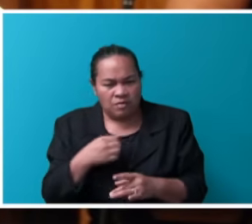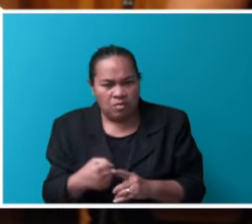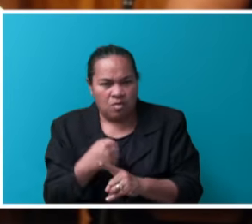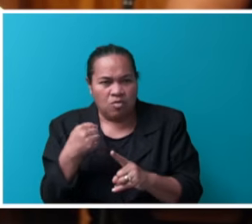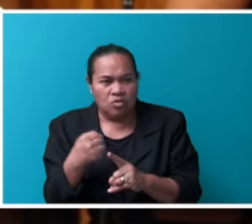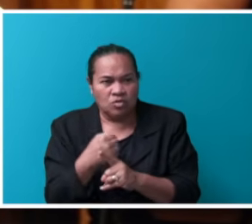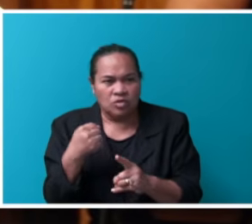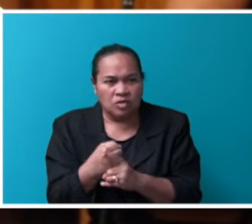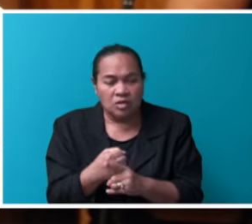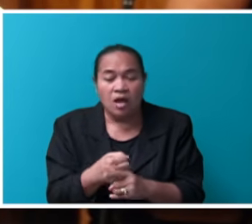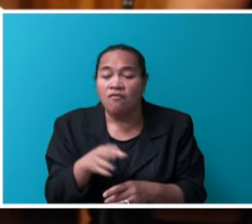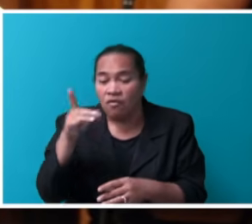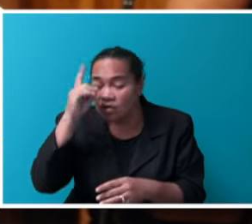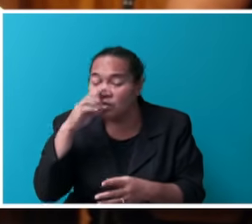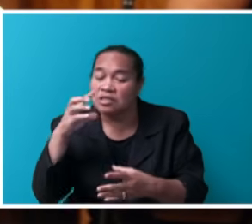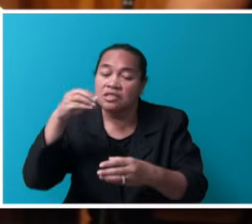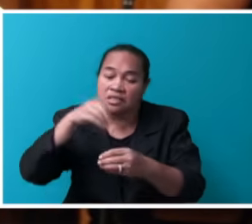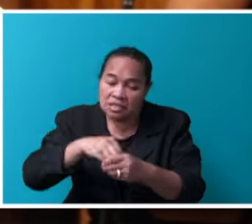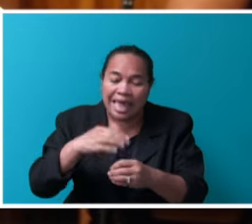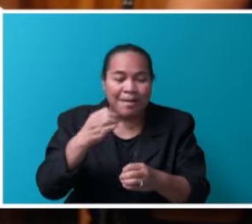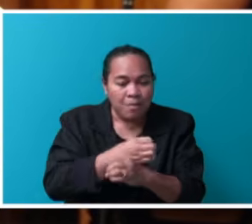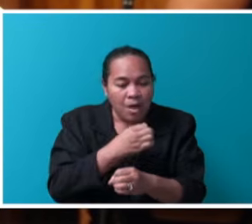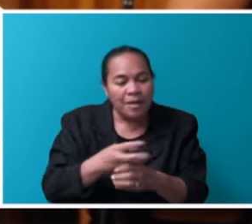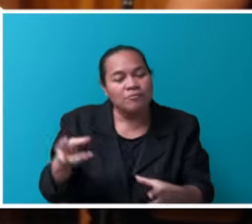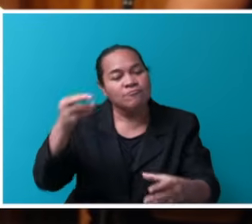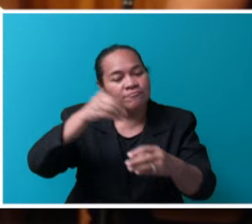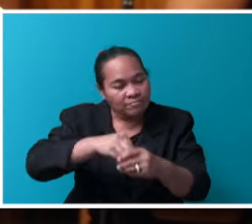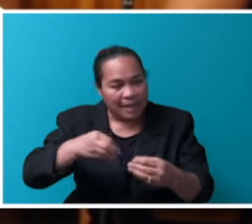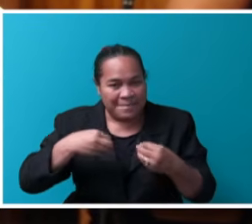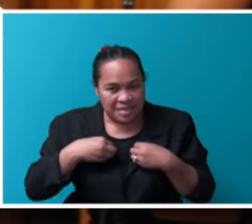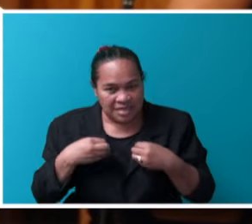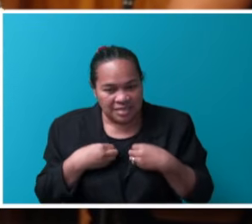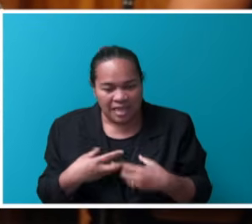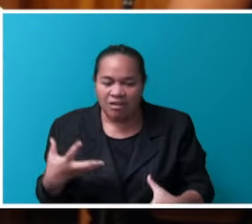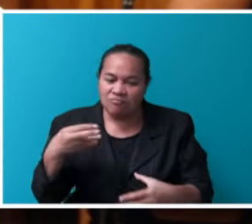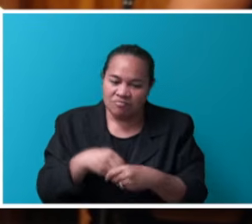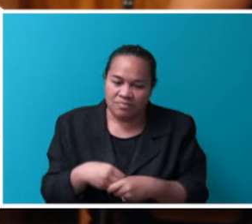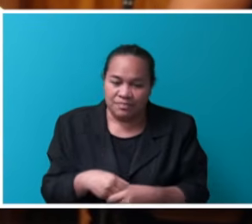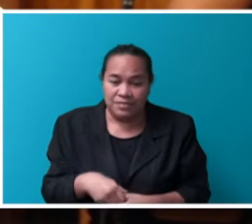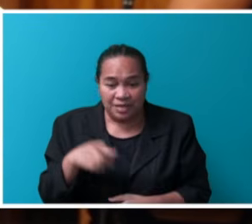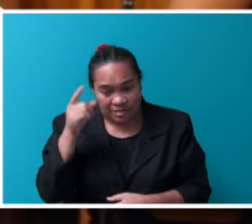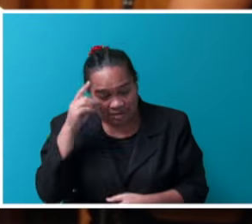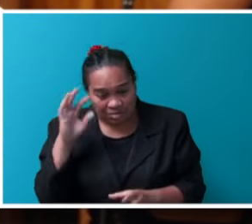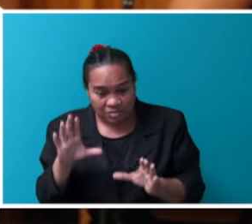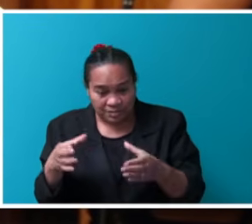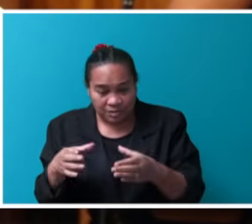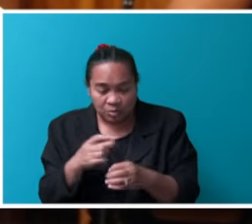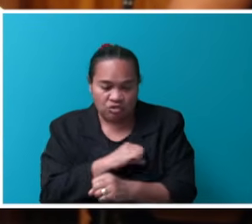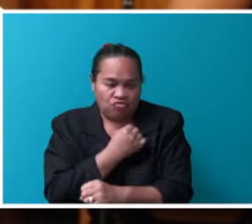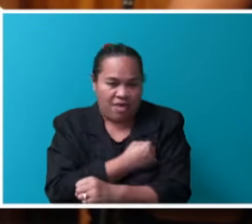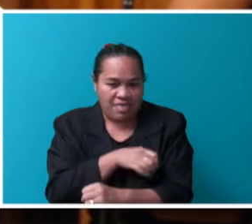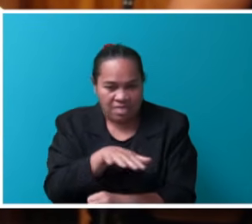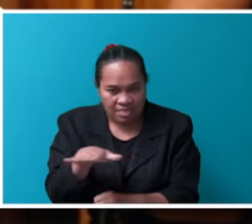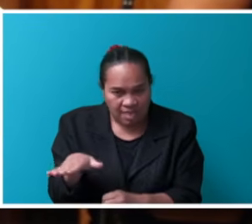in education, employment, business, and overall economic development. The Ethnic administration system is being strengthened to ensure